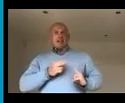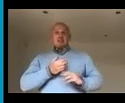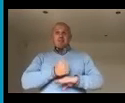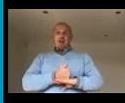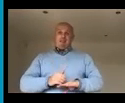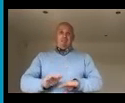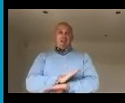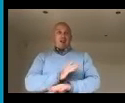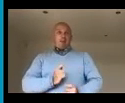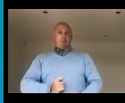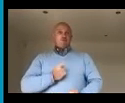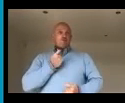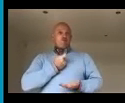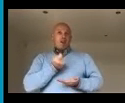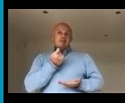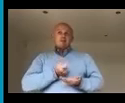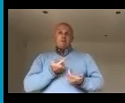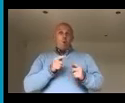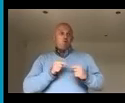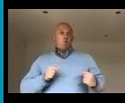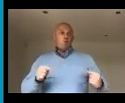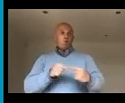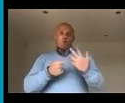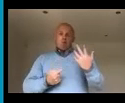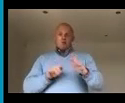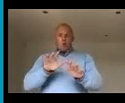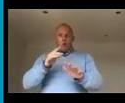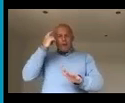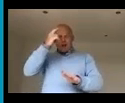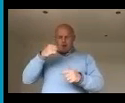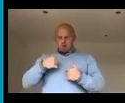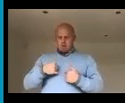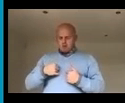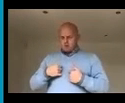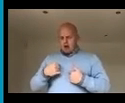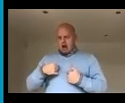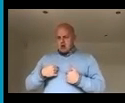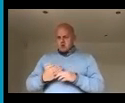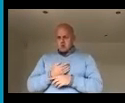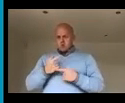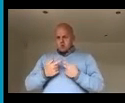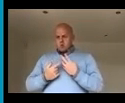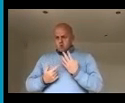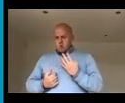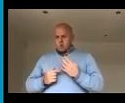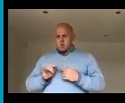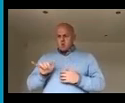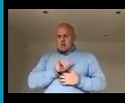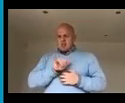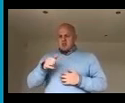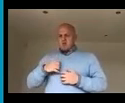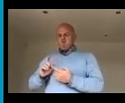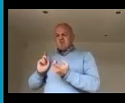of the building. So have a think about what you're doing, what's response and what's recovery, because as I say, there's two